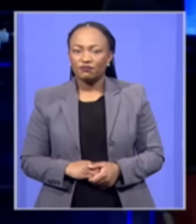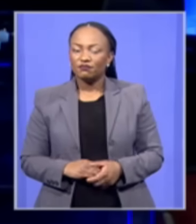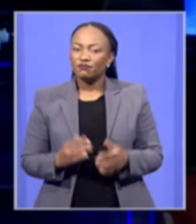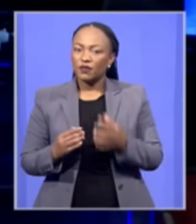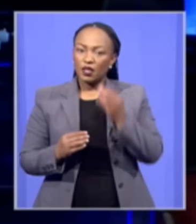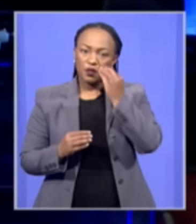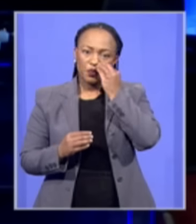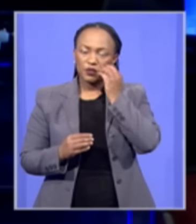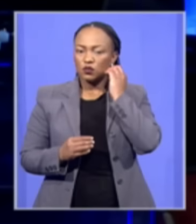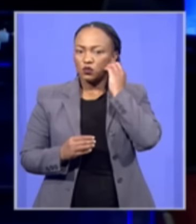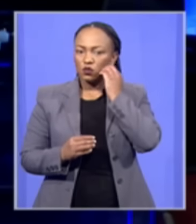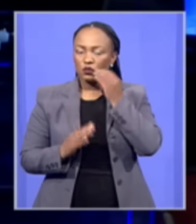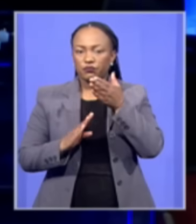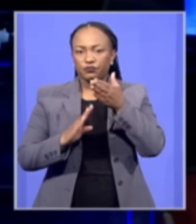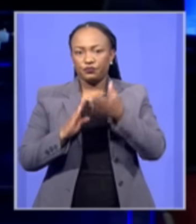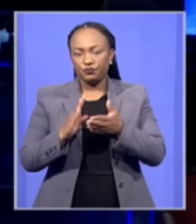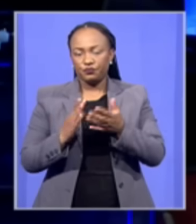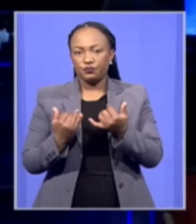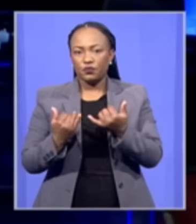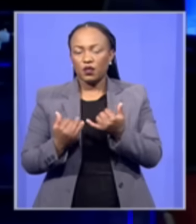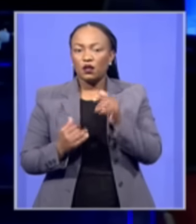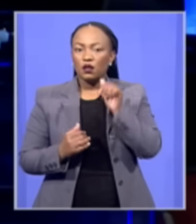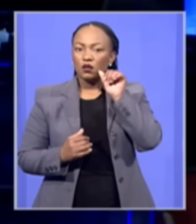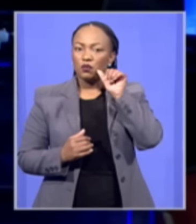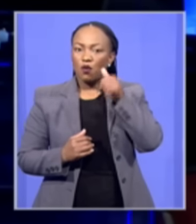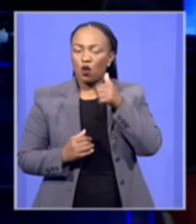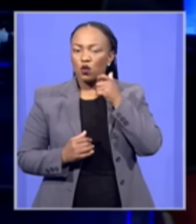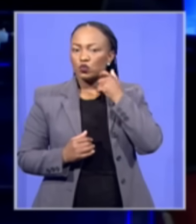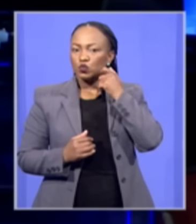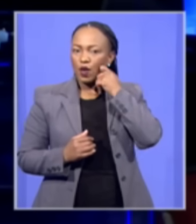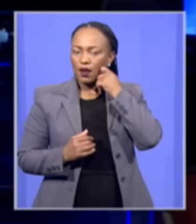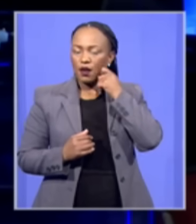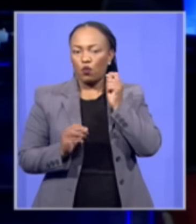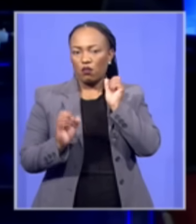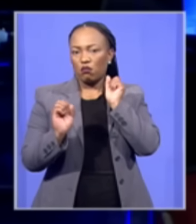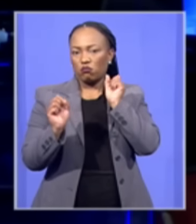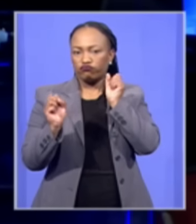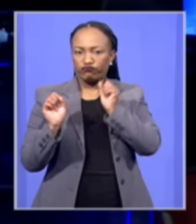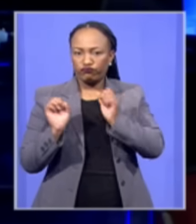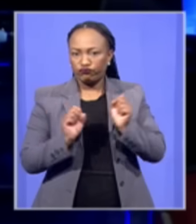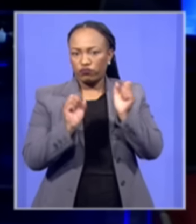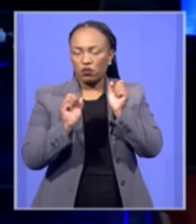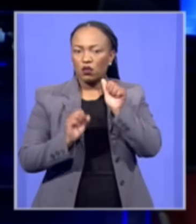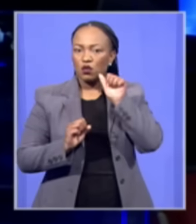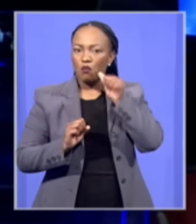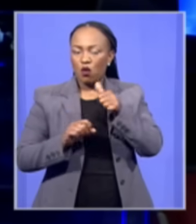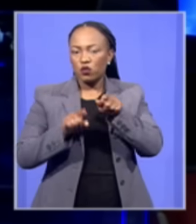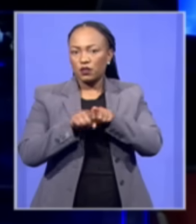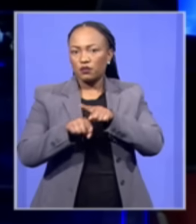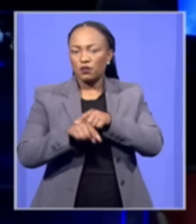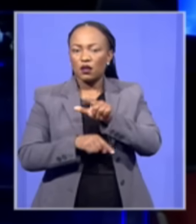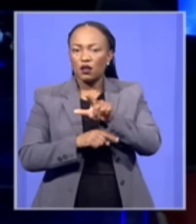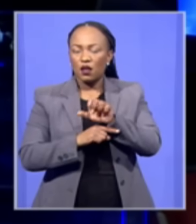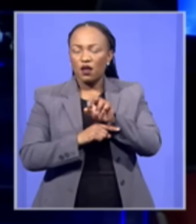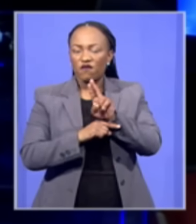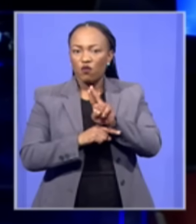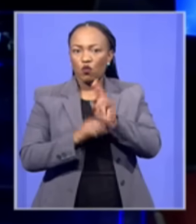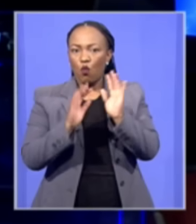Khaso ena ya ditaba tsa Sesotho e fella mona kopana le moifo wa rona wa ditaba tsa Setswana hosane ka yona nako ena le fumuta ngwa latela ka